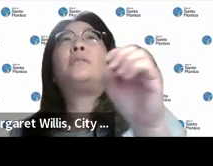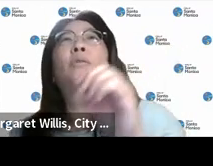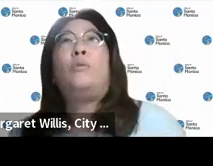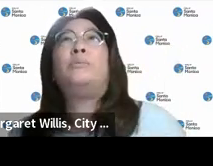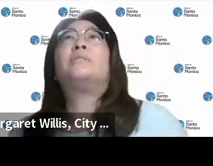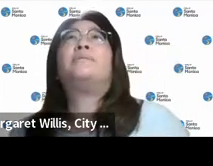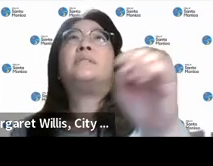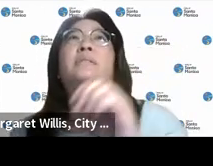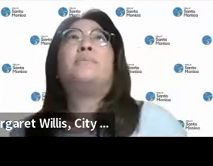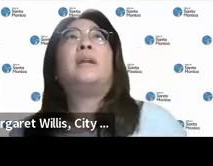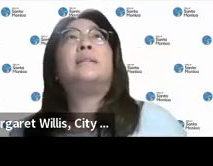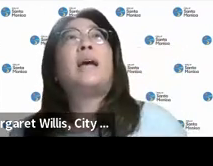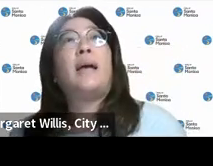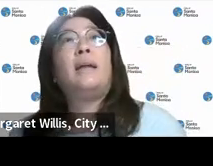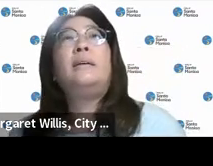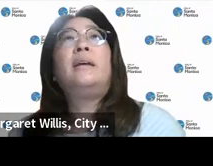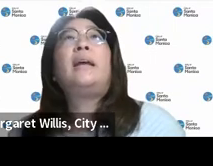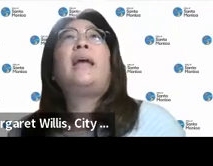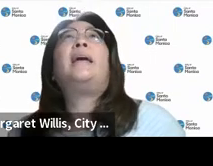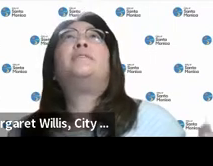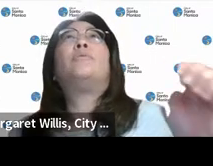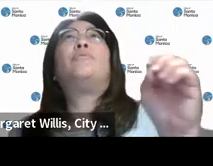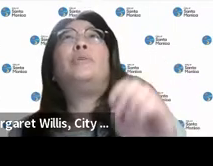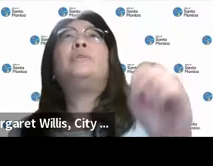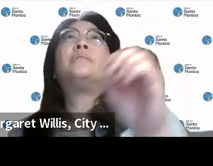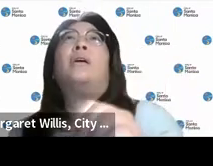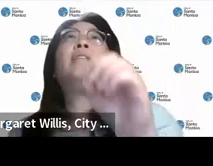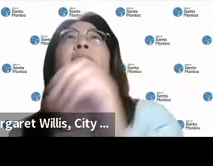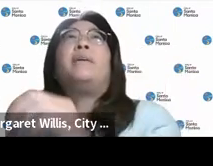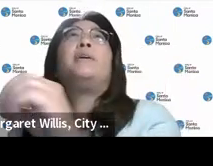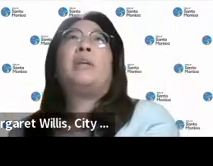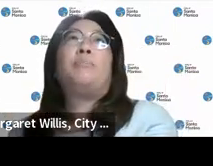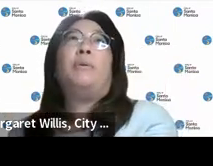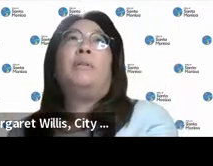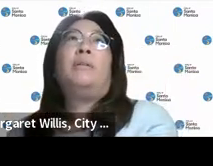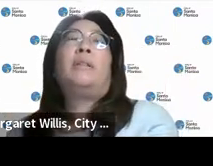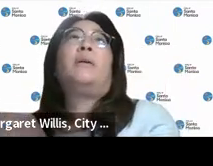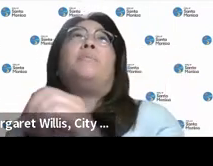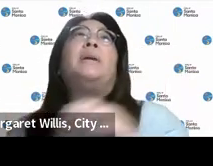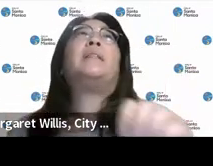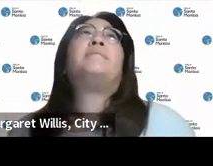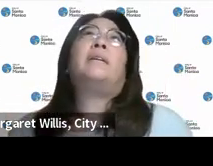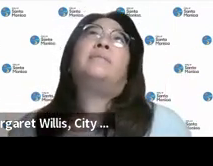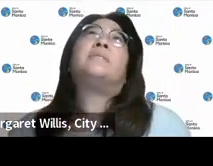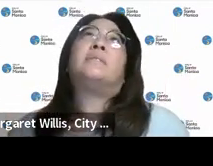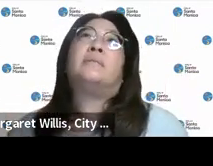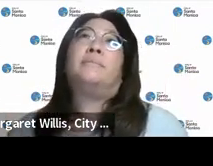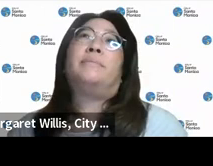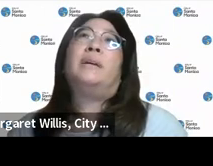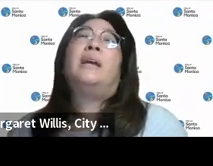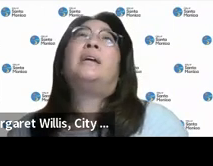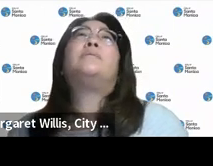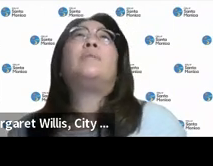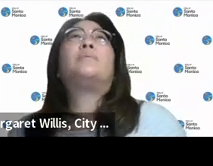the homeless service system on its head and focus on the very people that were being left out of the